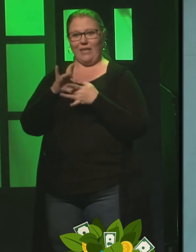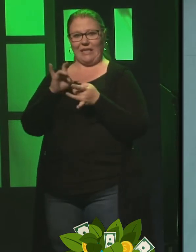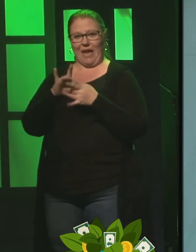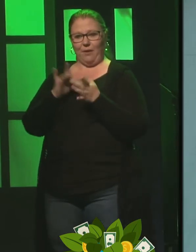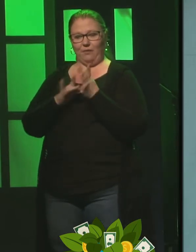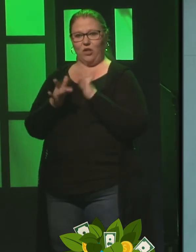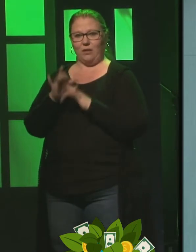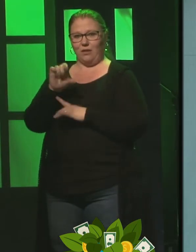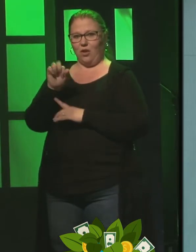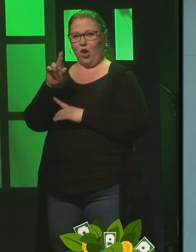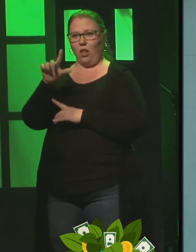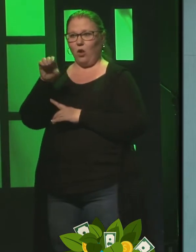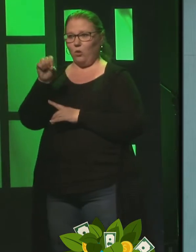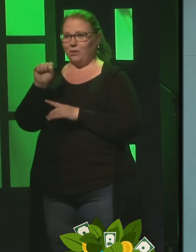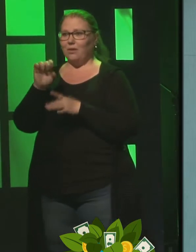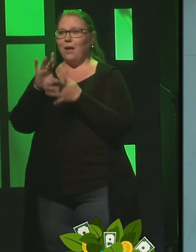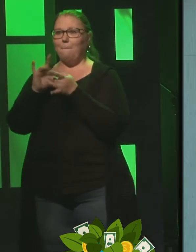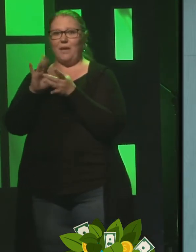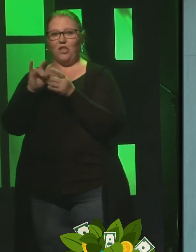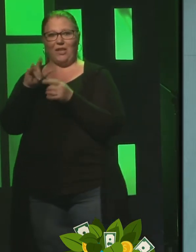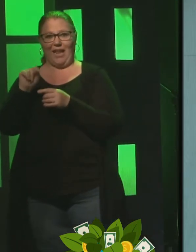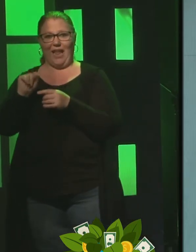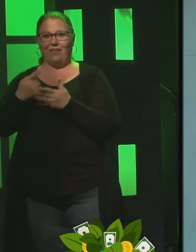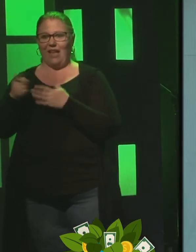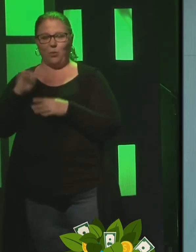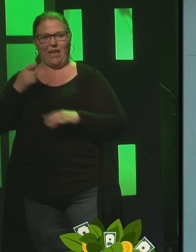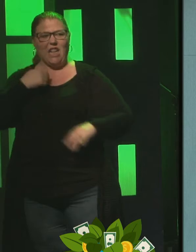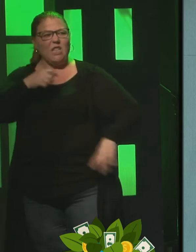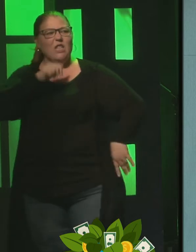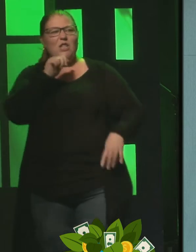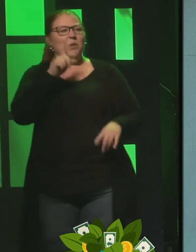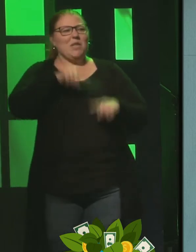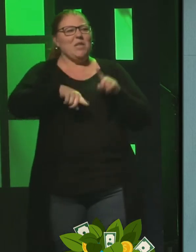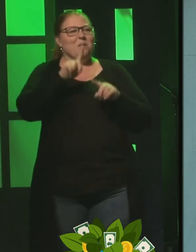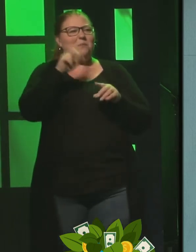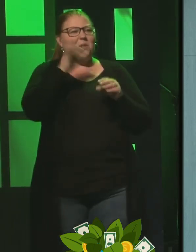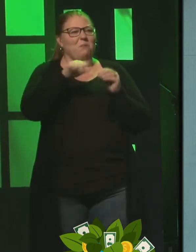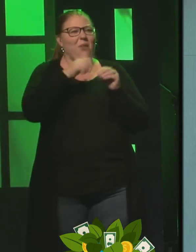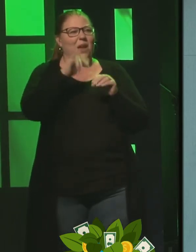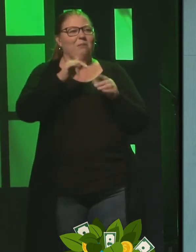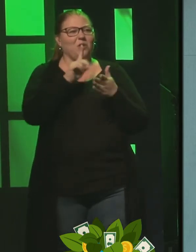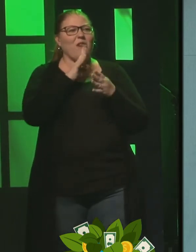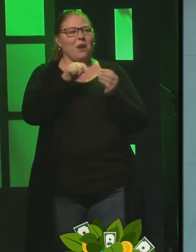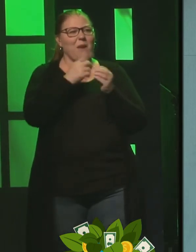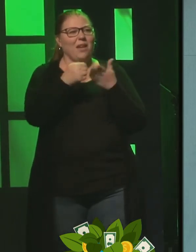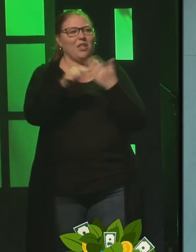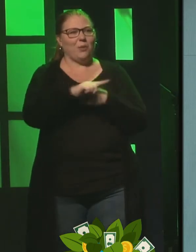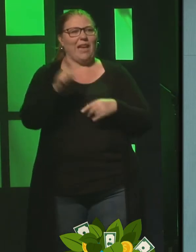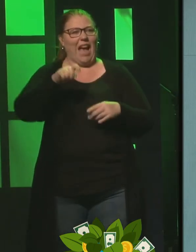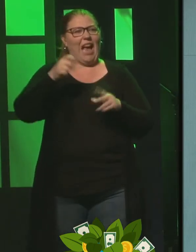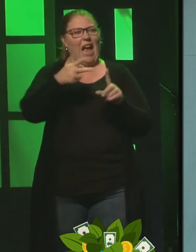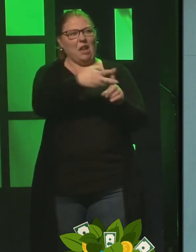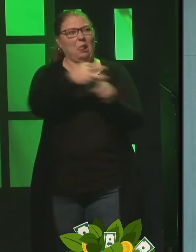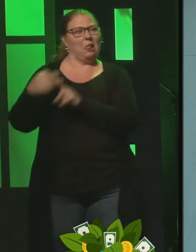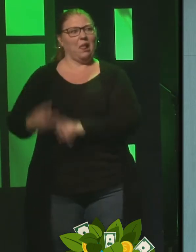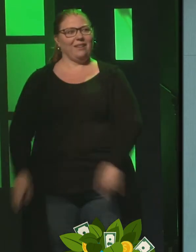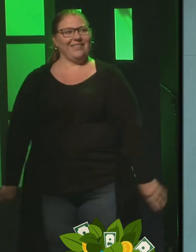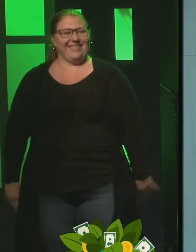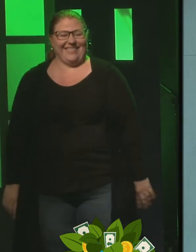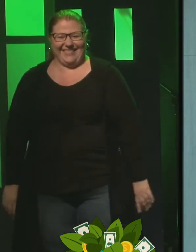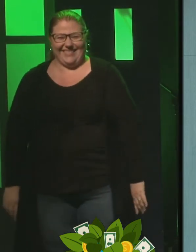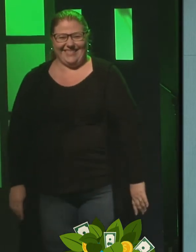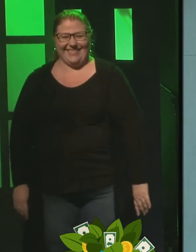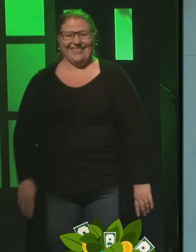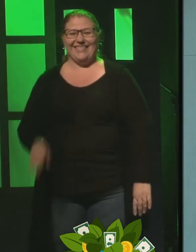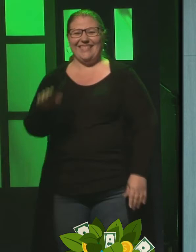Jesus. Carlos mentioned it last week. I was like, you better not preach on that. I'm talking about that next week. I almost had to yank him last week.